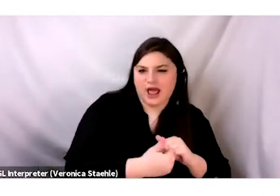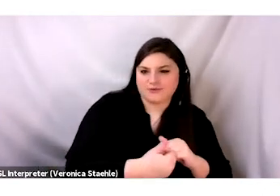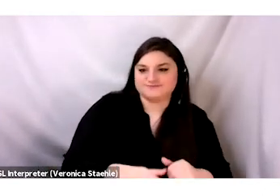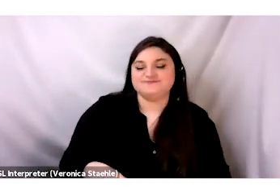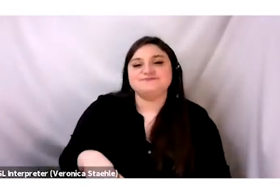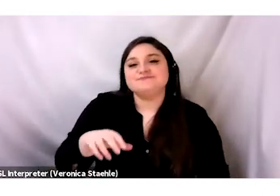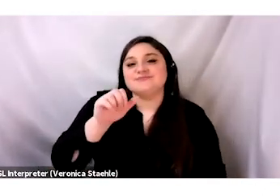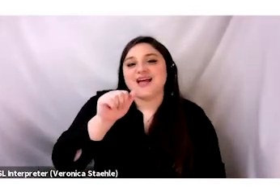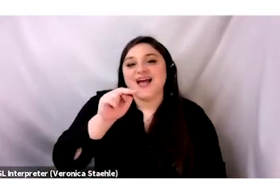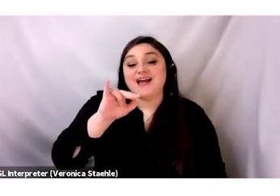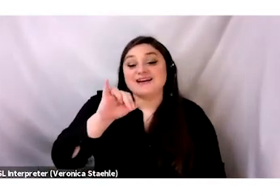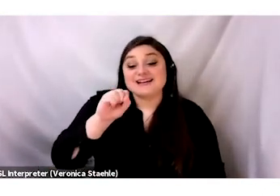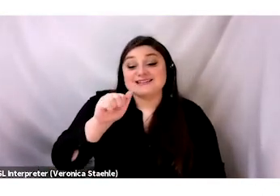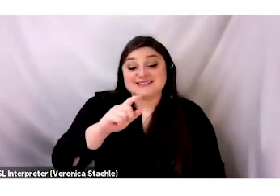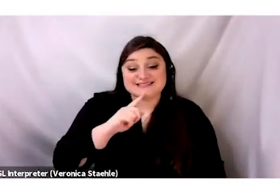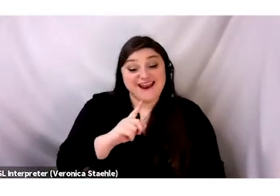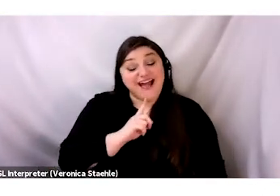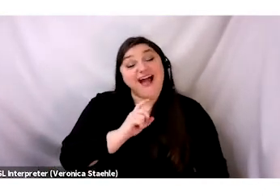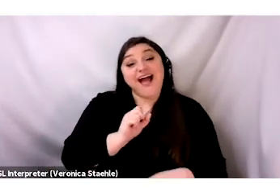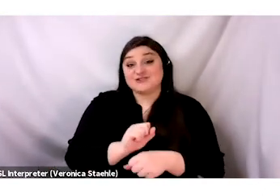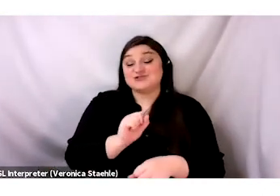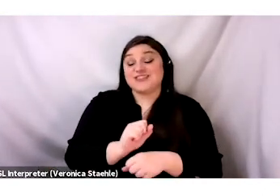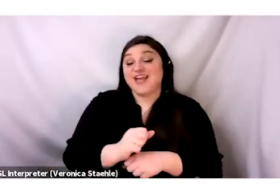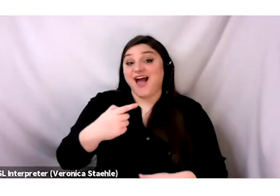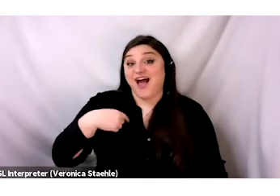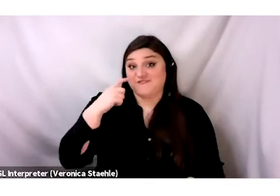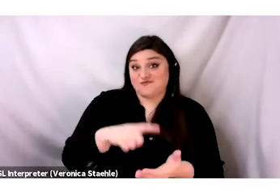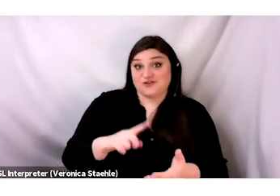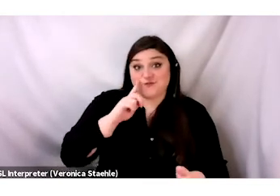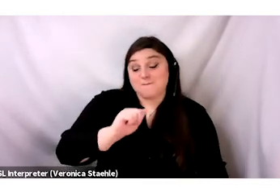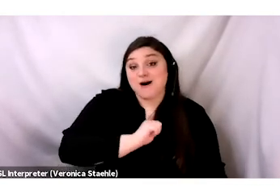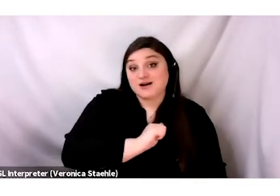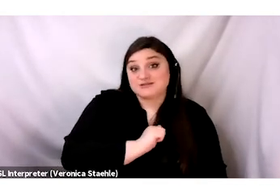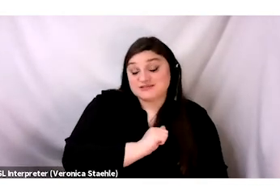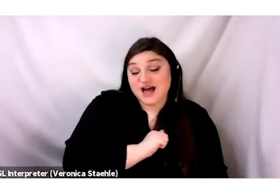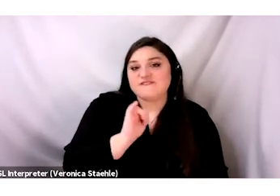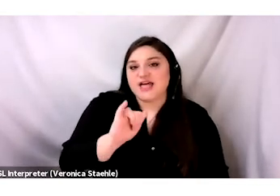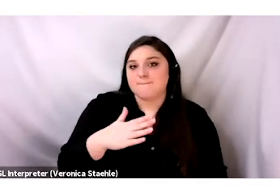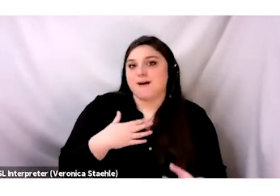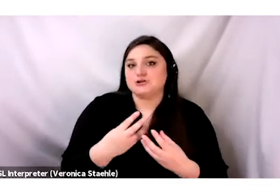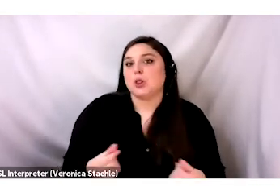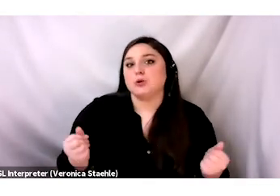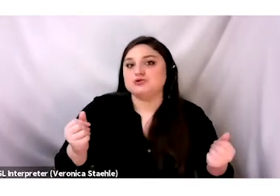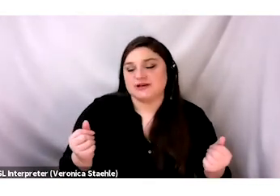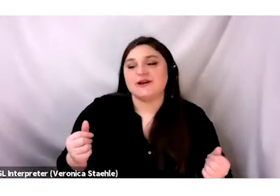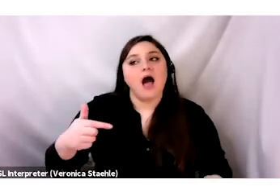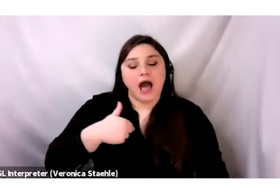found. Most of the clothing that I wear and that I buy is thrifted or